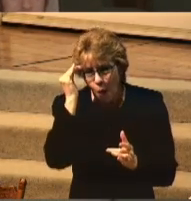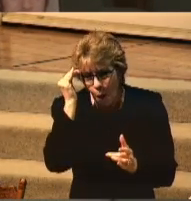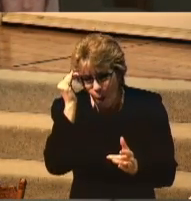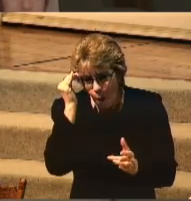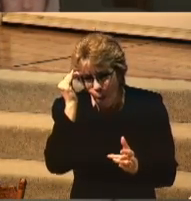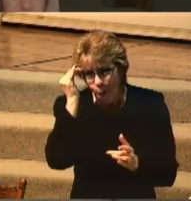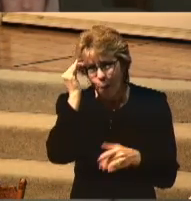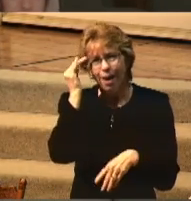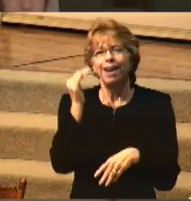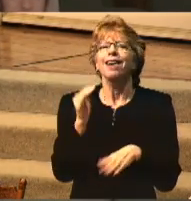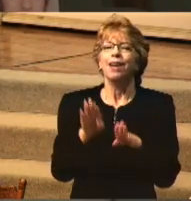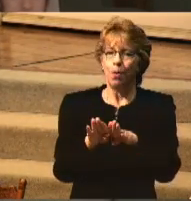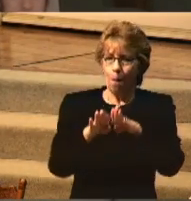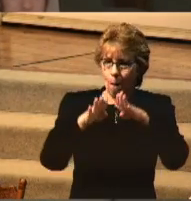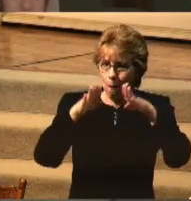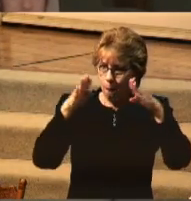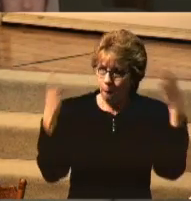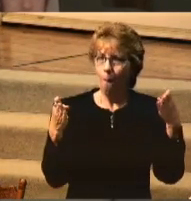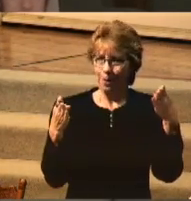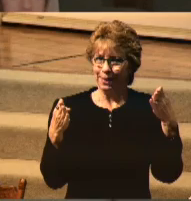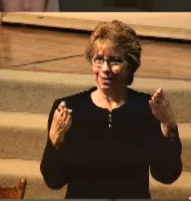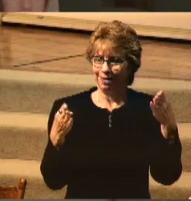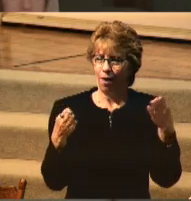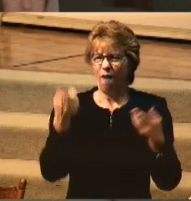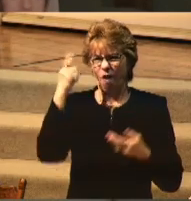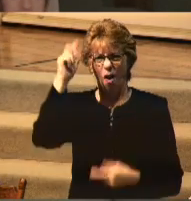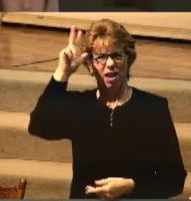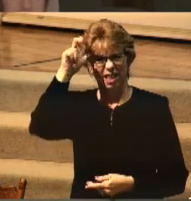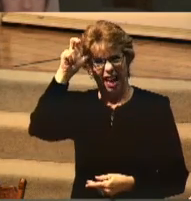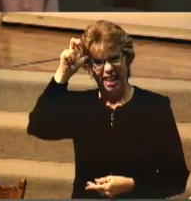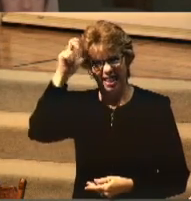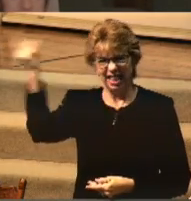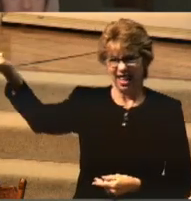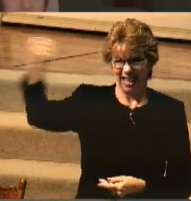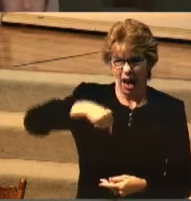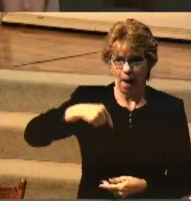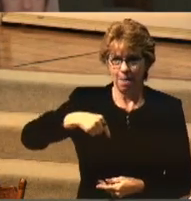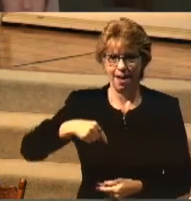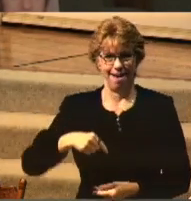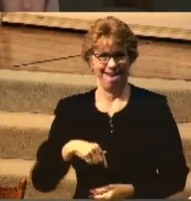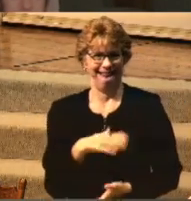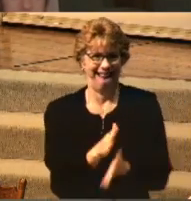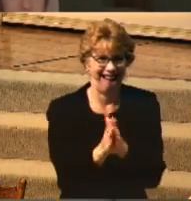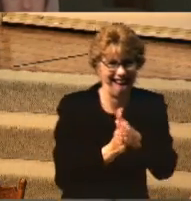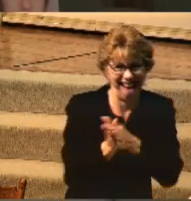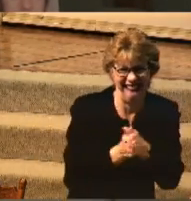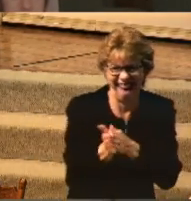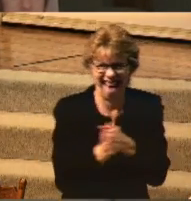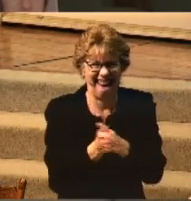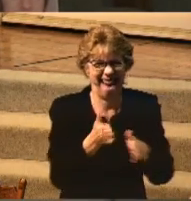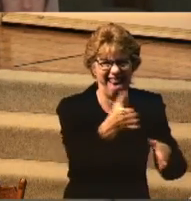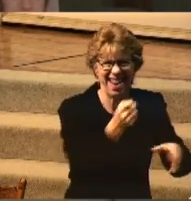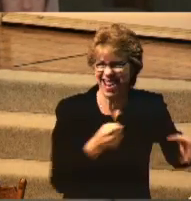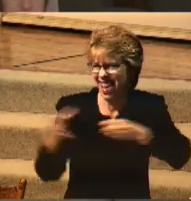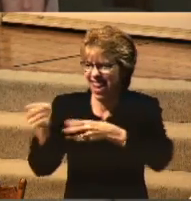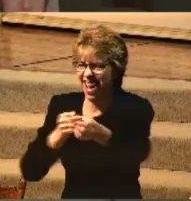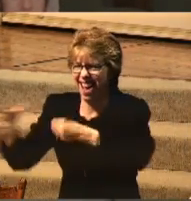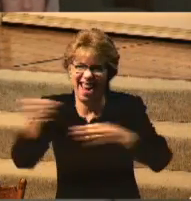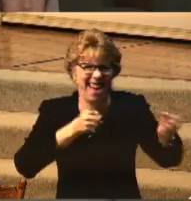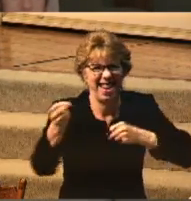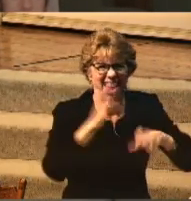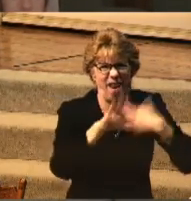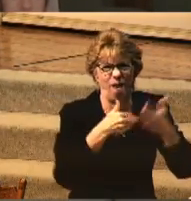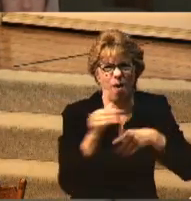for Satan to have a heyday. Because according to God's Word, we as believers, indwelt by the